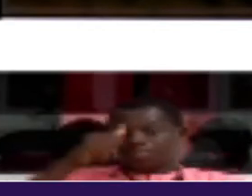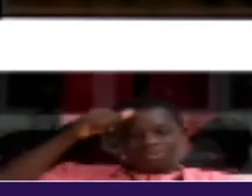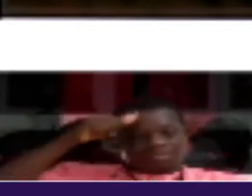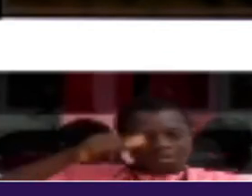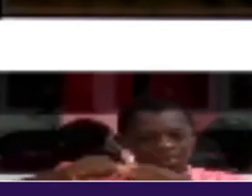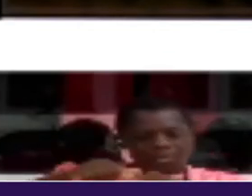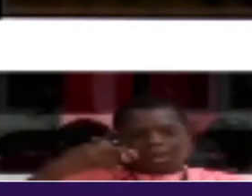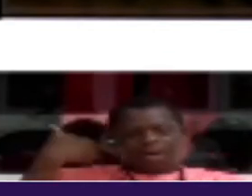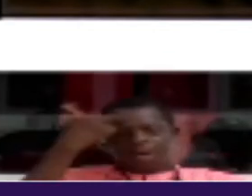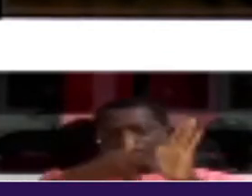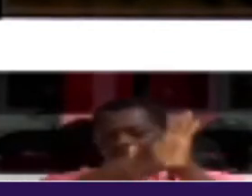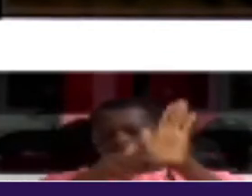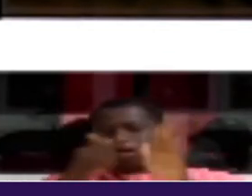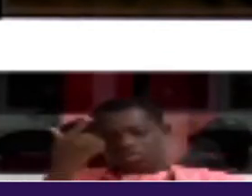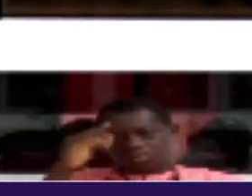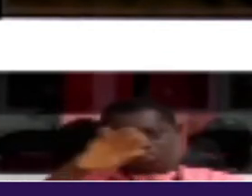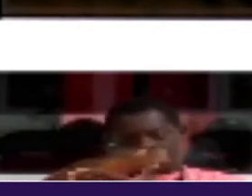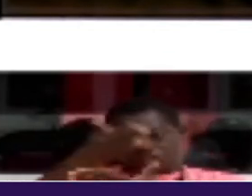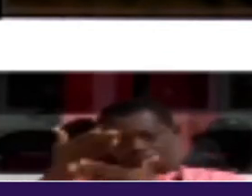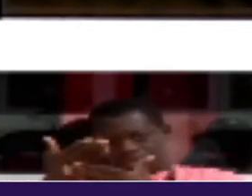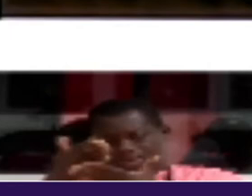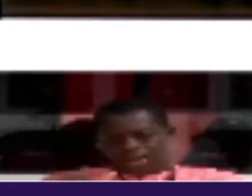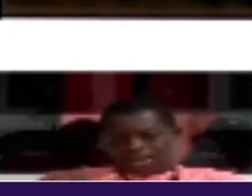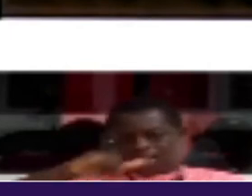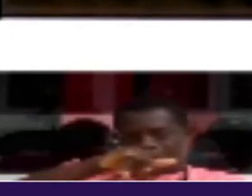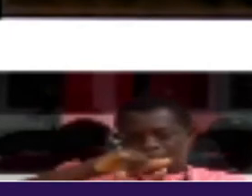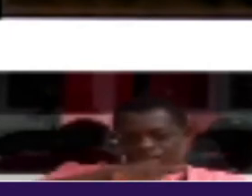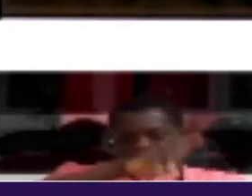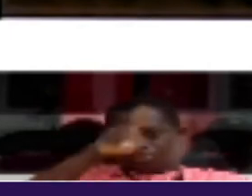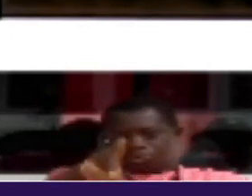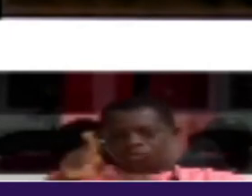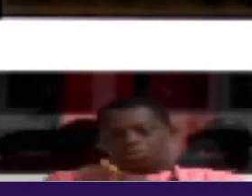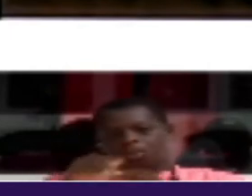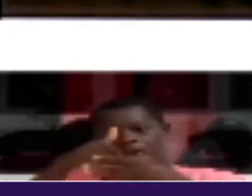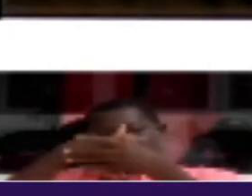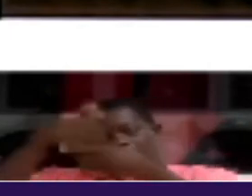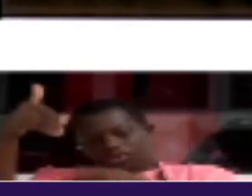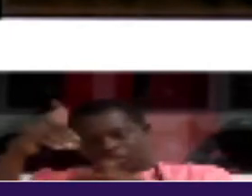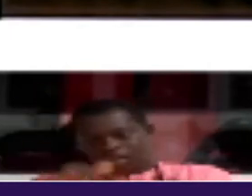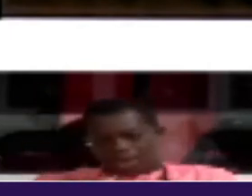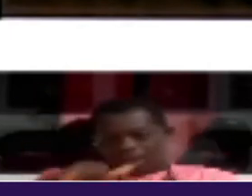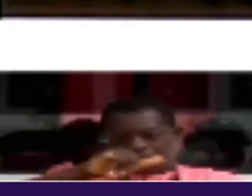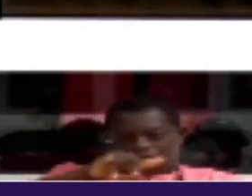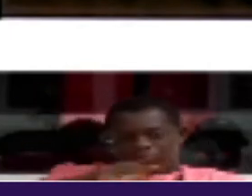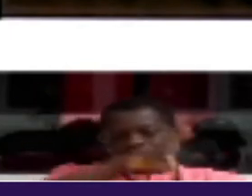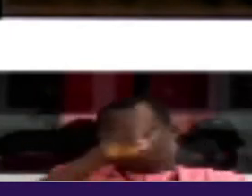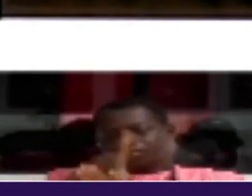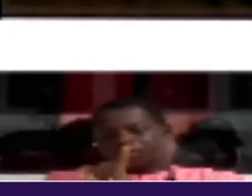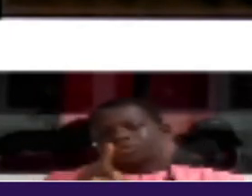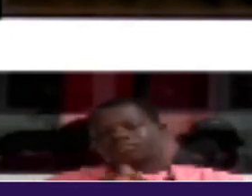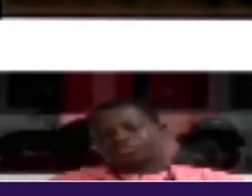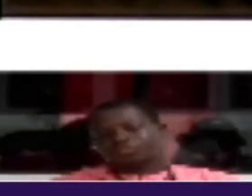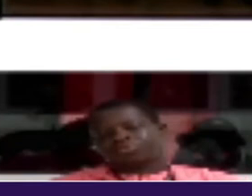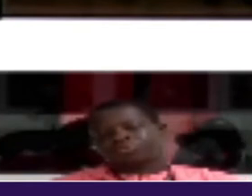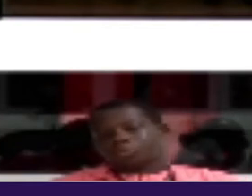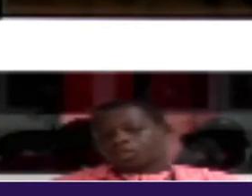within the airport and premises, or either outside the airport premises. But